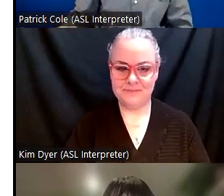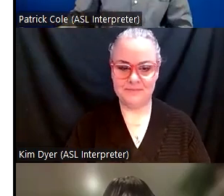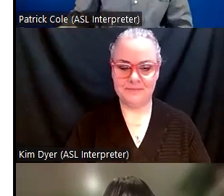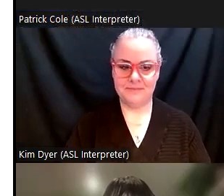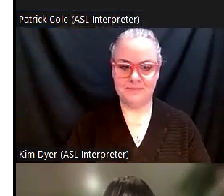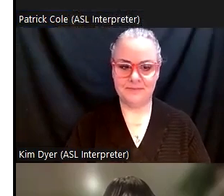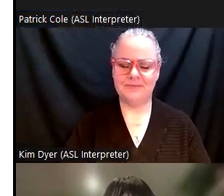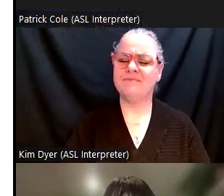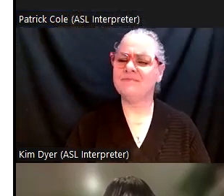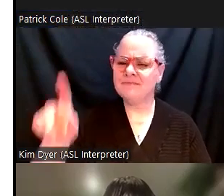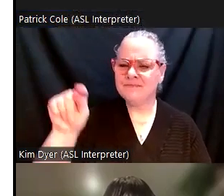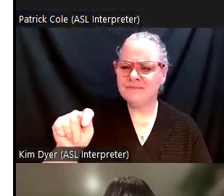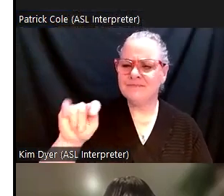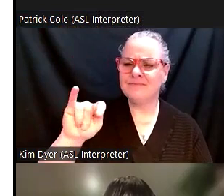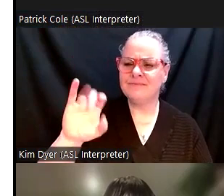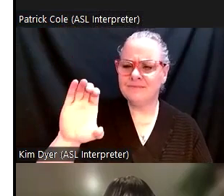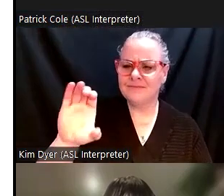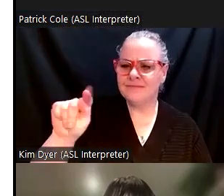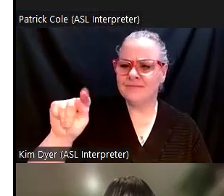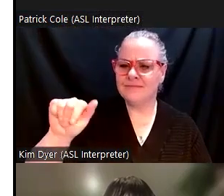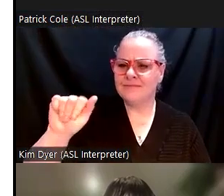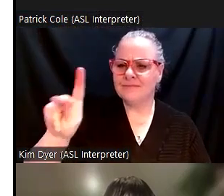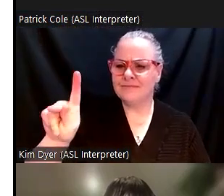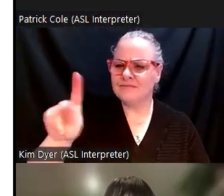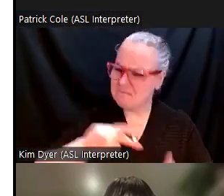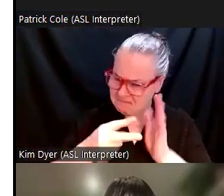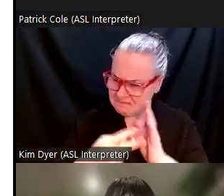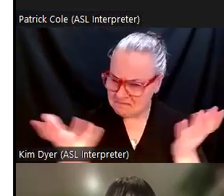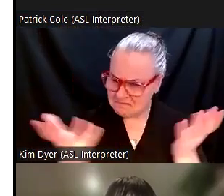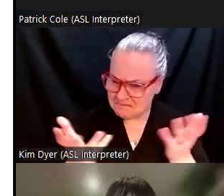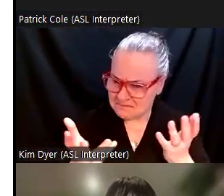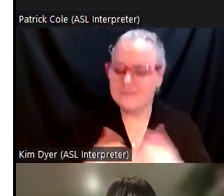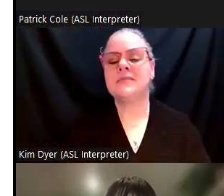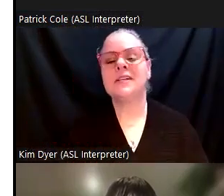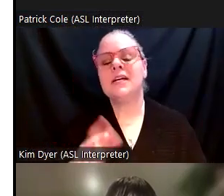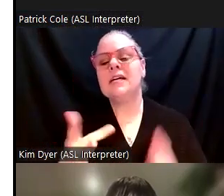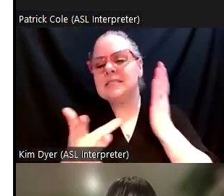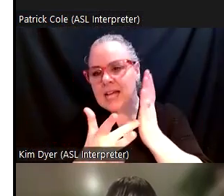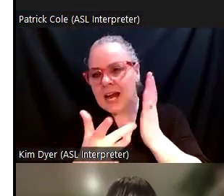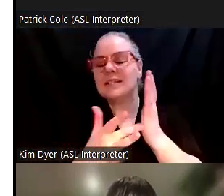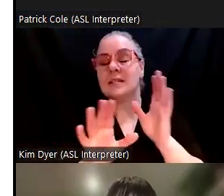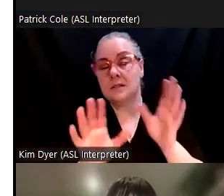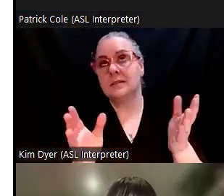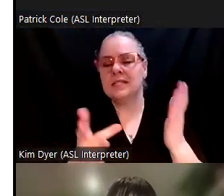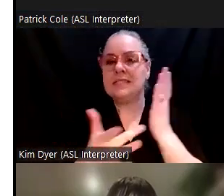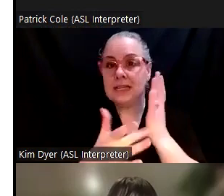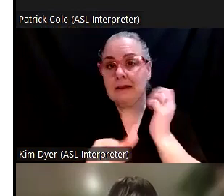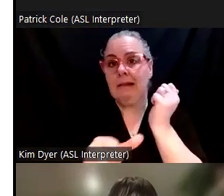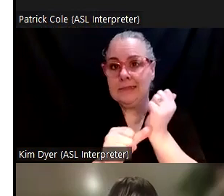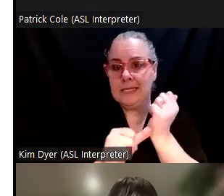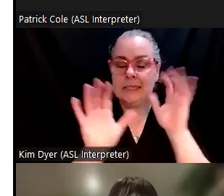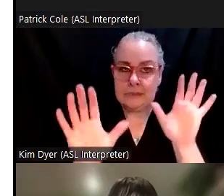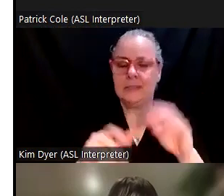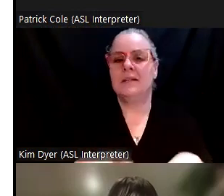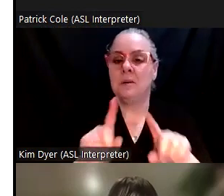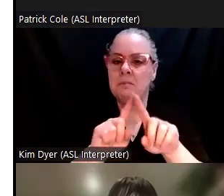What is TIC-TAC? Ooh, what does that stand for? That's the technical assistant. It basically is technical assistance, but I don't know.